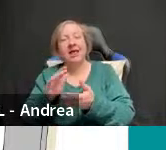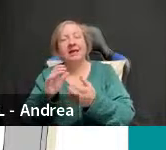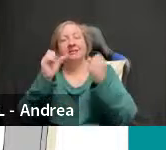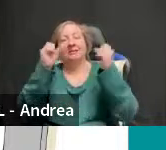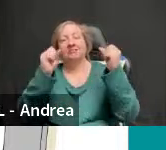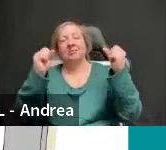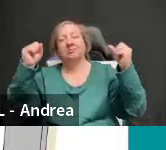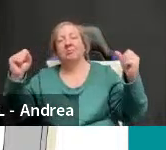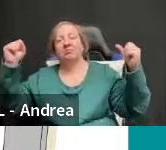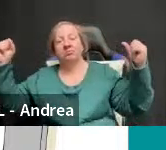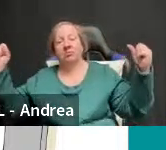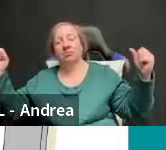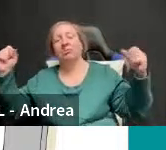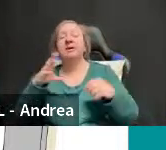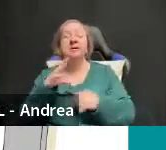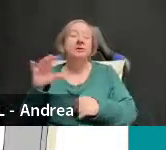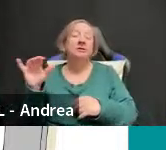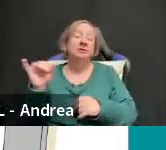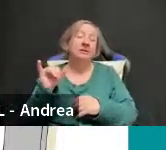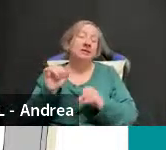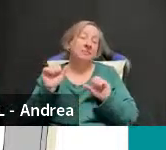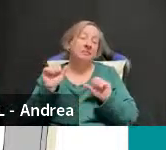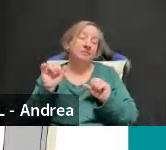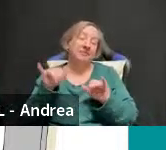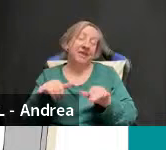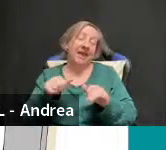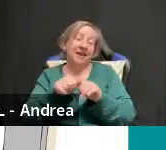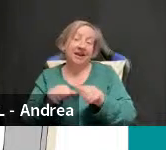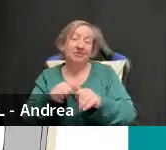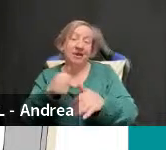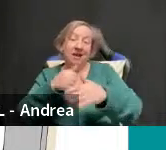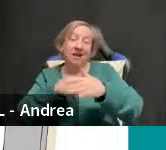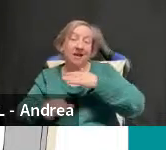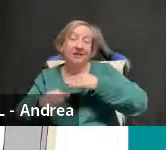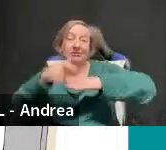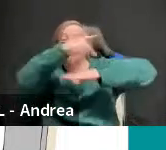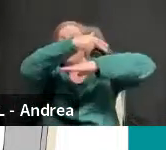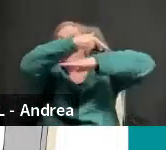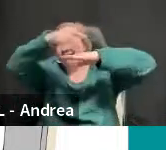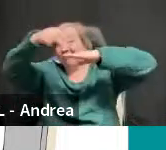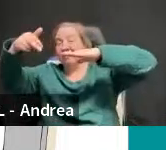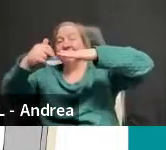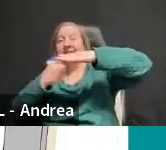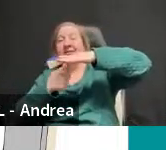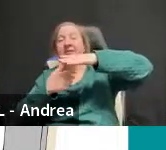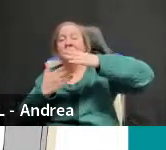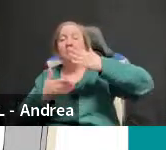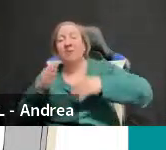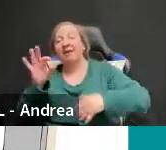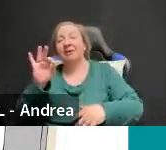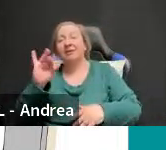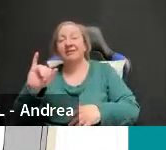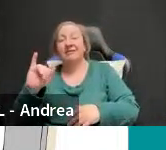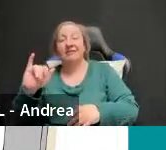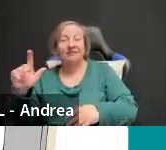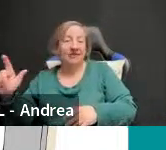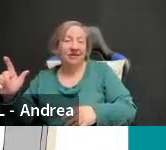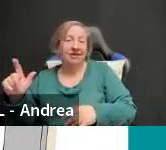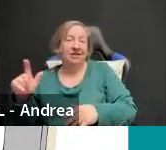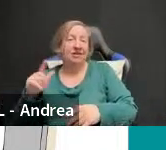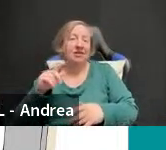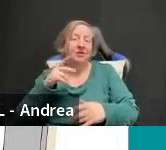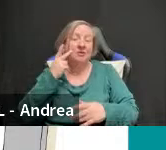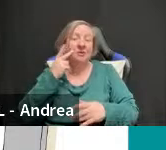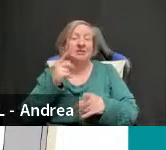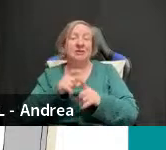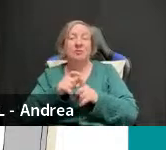guideway. It's also possible that that area under the guideway may end up being fill. So you'll see the